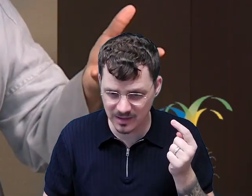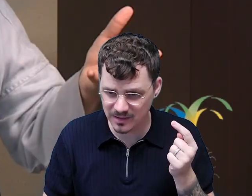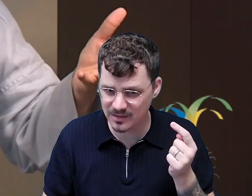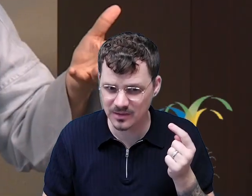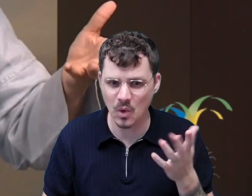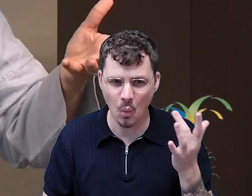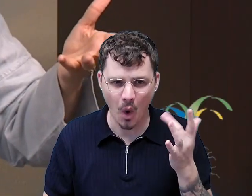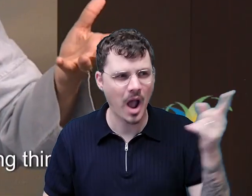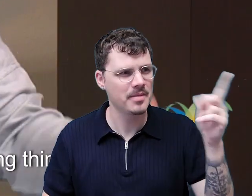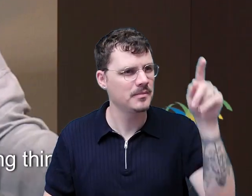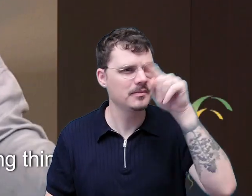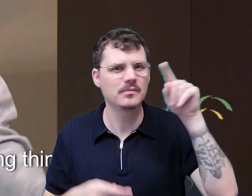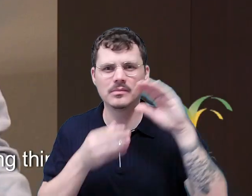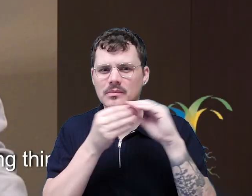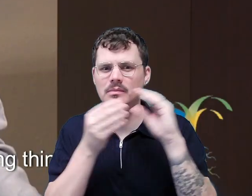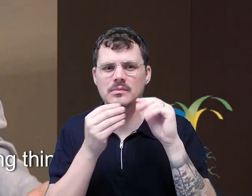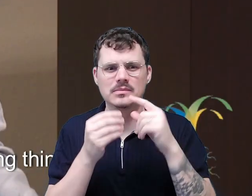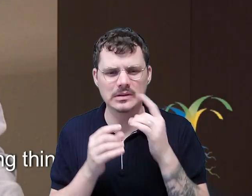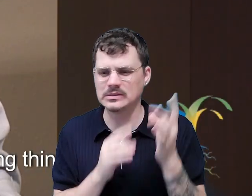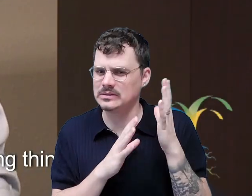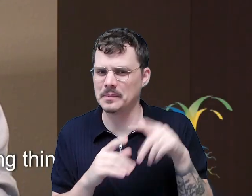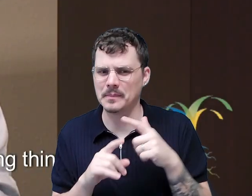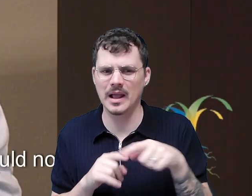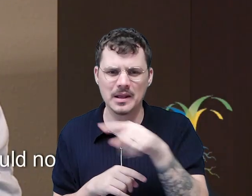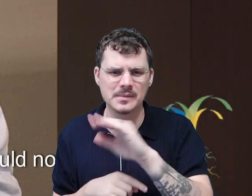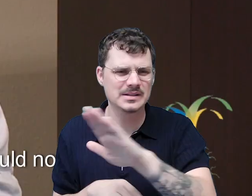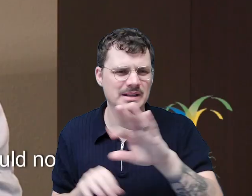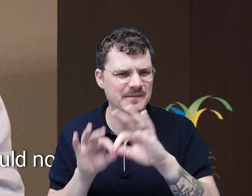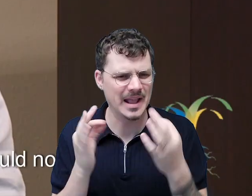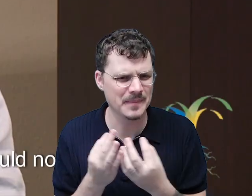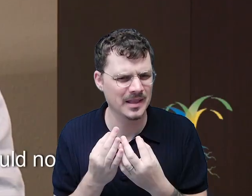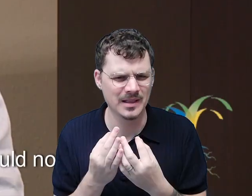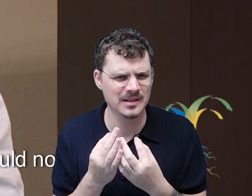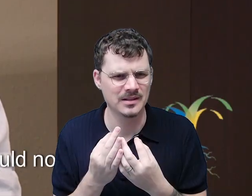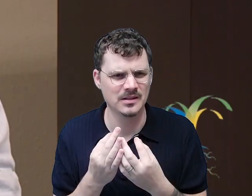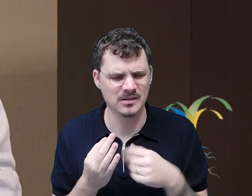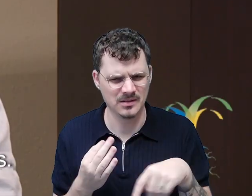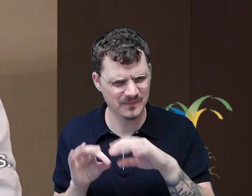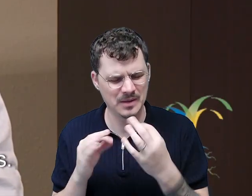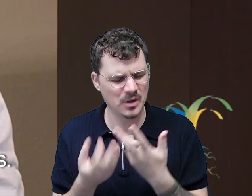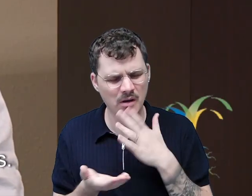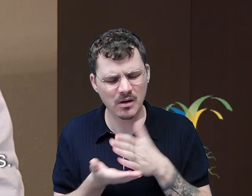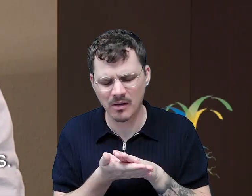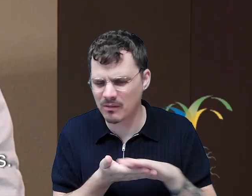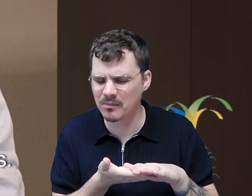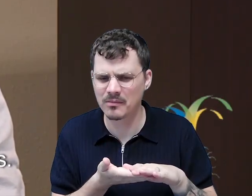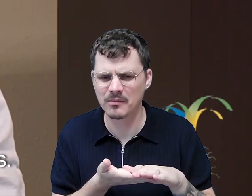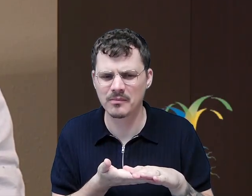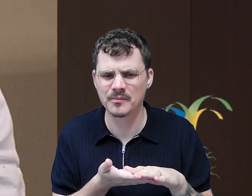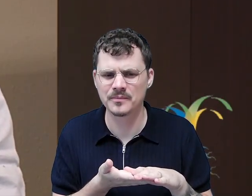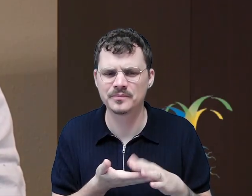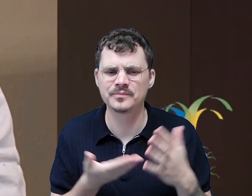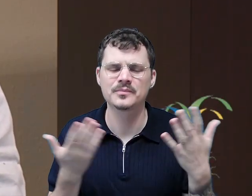What? Why were they saying these appalling things about him and his family? They could not have been any more